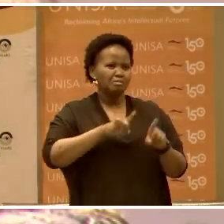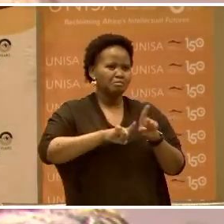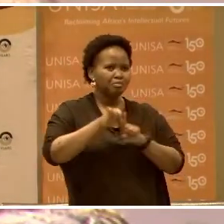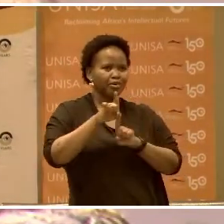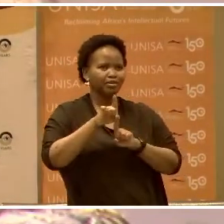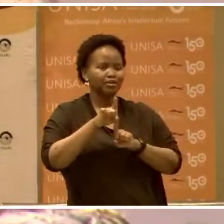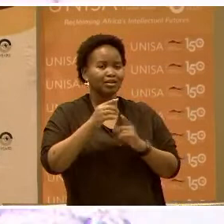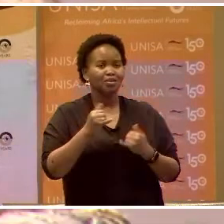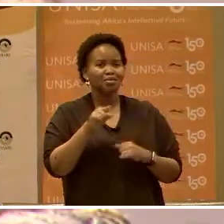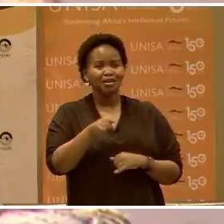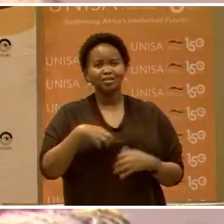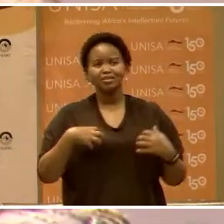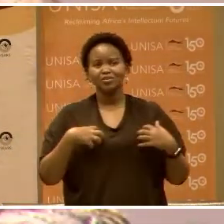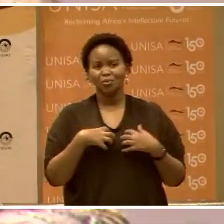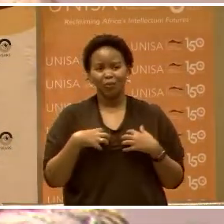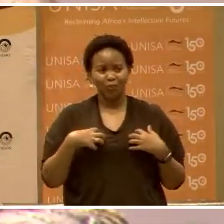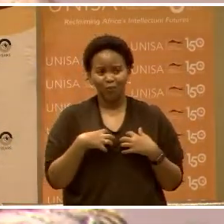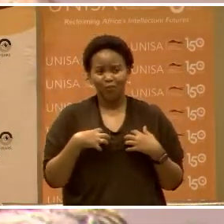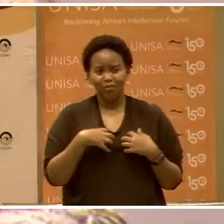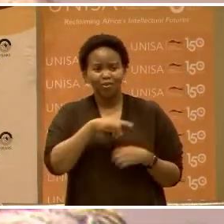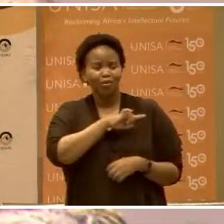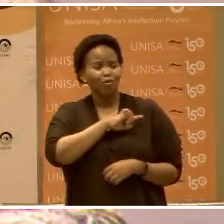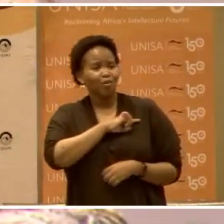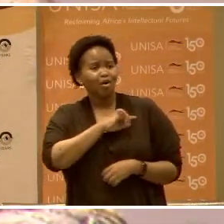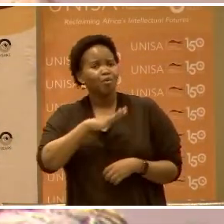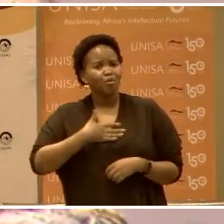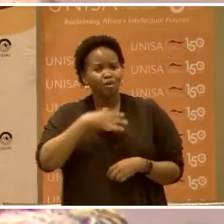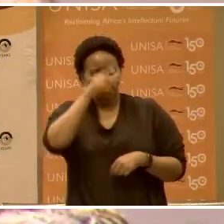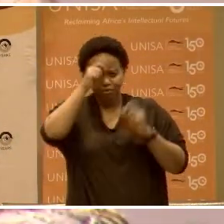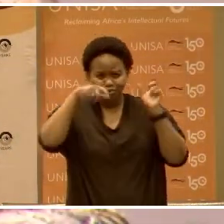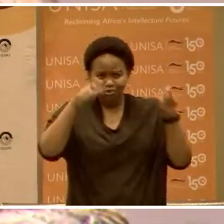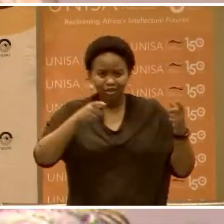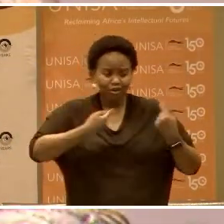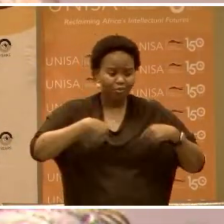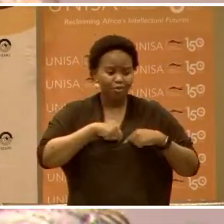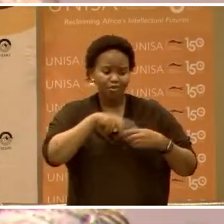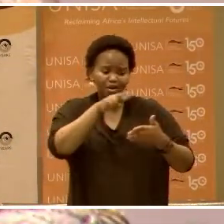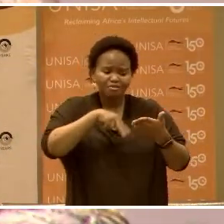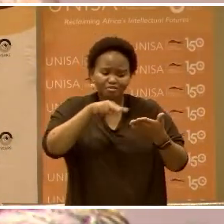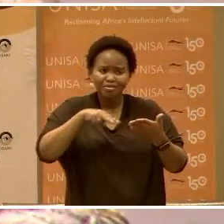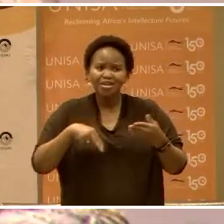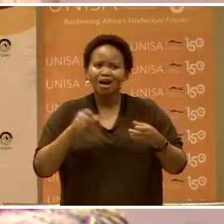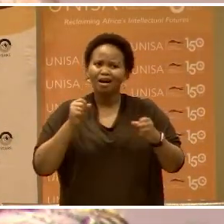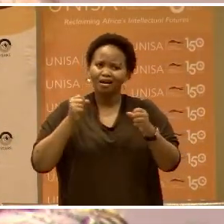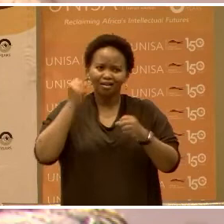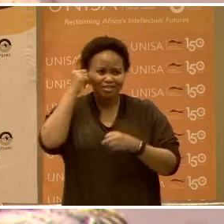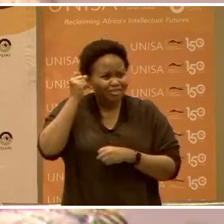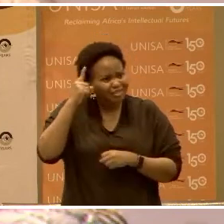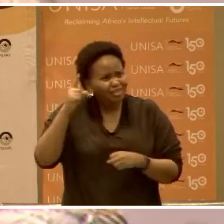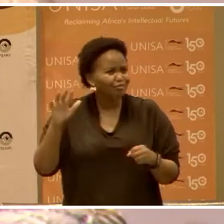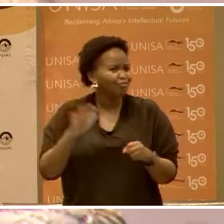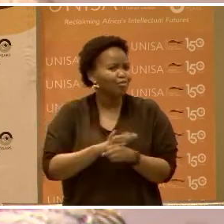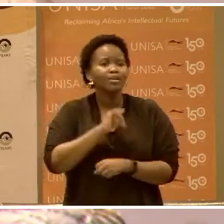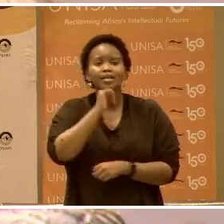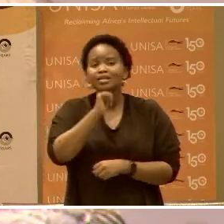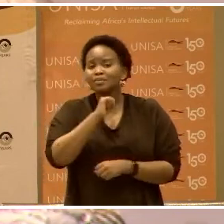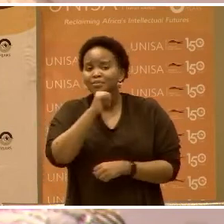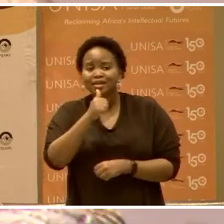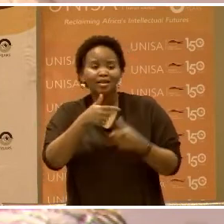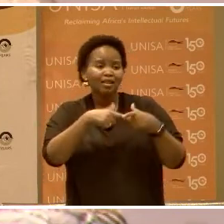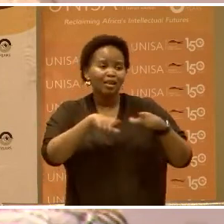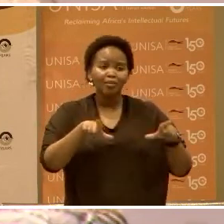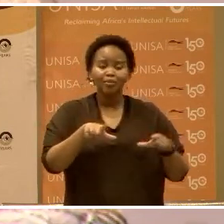worrying because we want our students to read with comprehension, no matter the language, but only 12% of